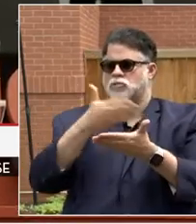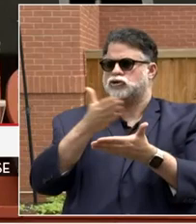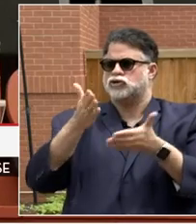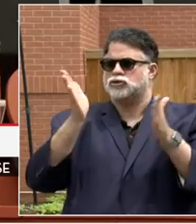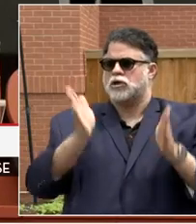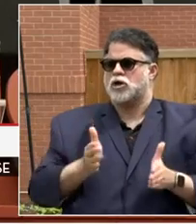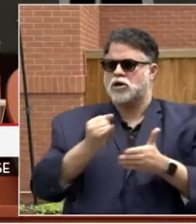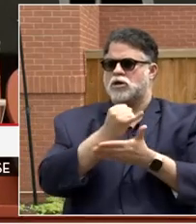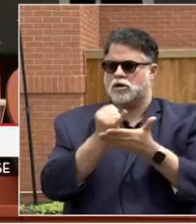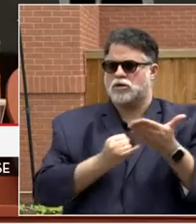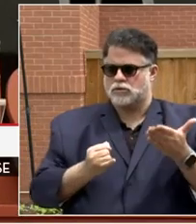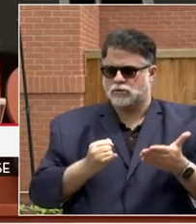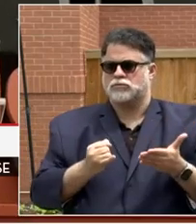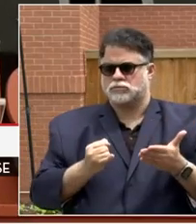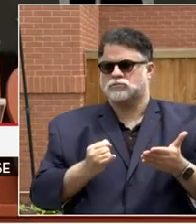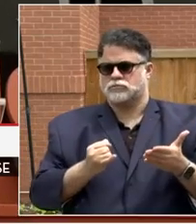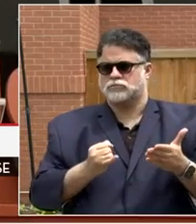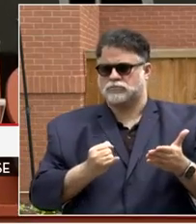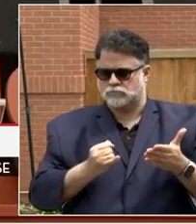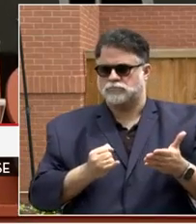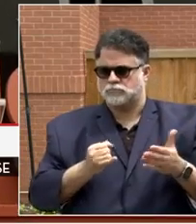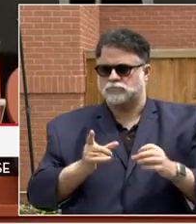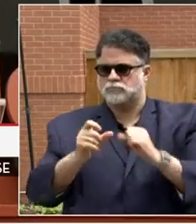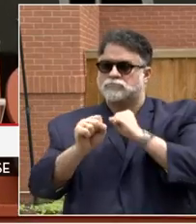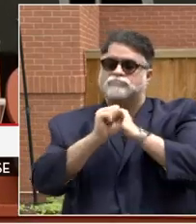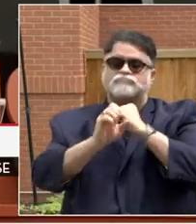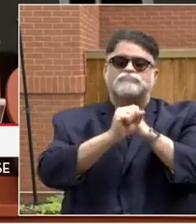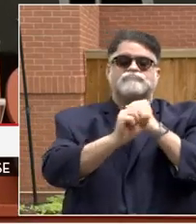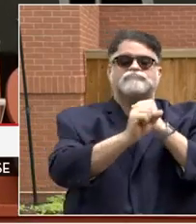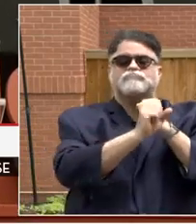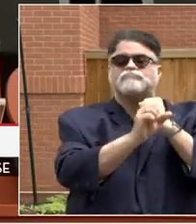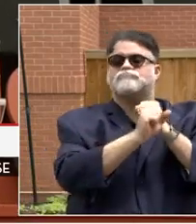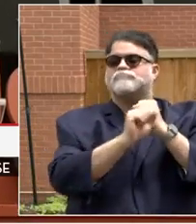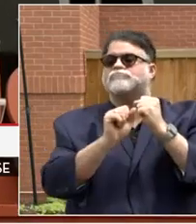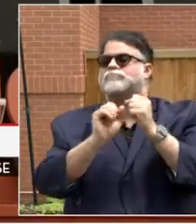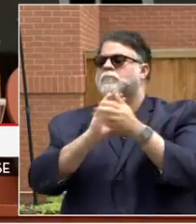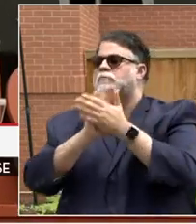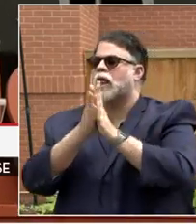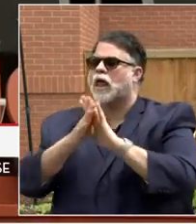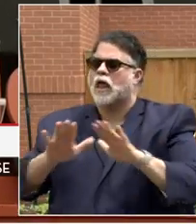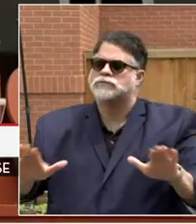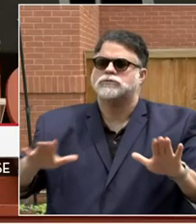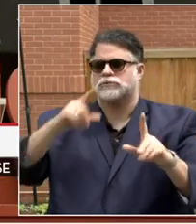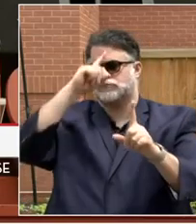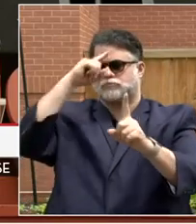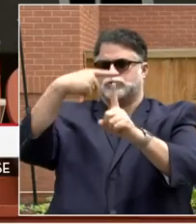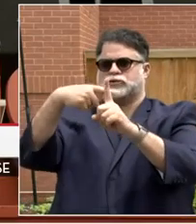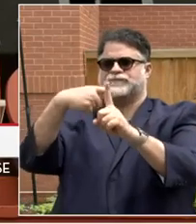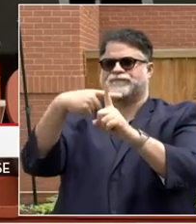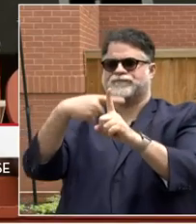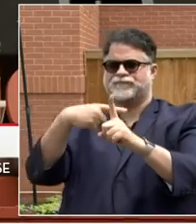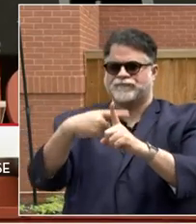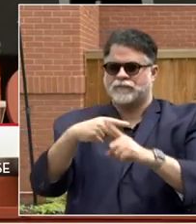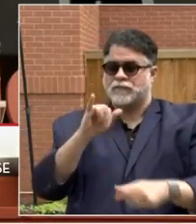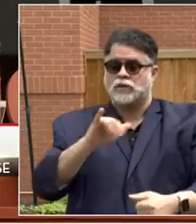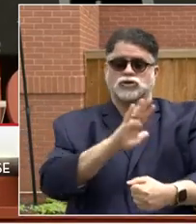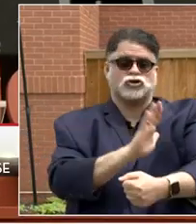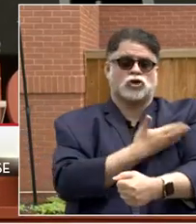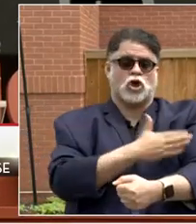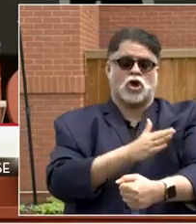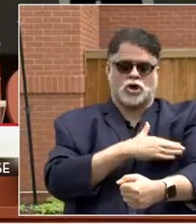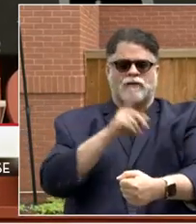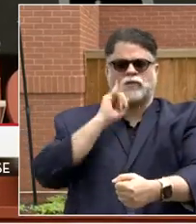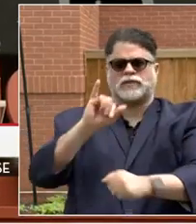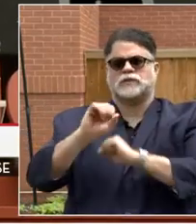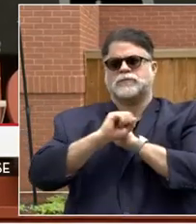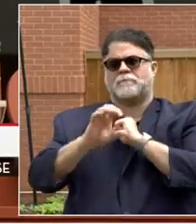sure his message is a promotion of peace and positivity. He's actually created 2 songs for this campaign that he's going to perform for